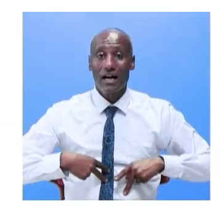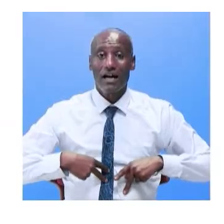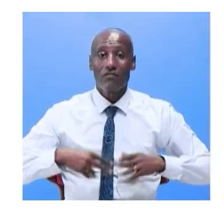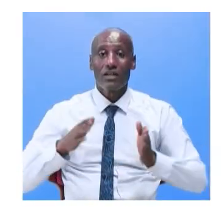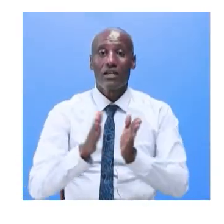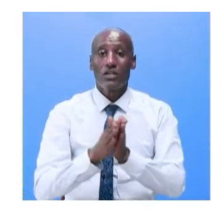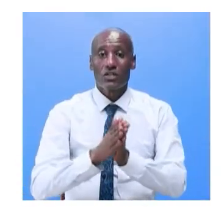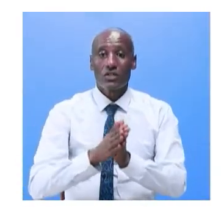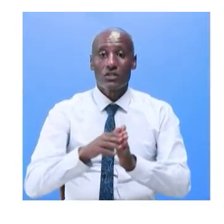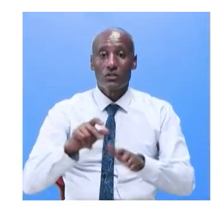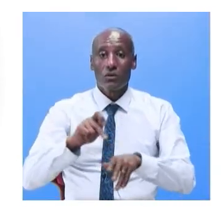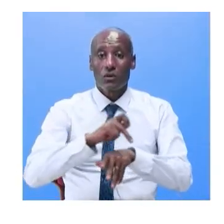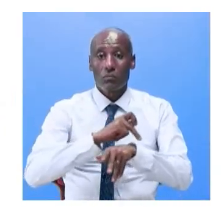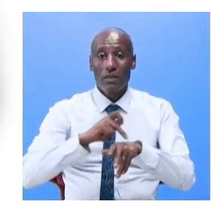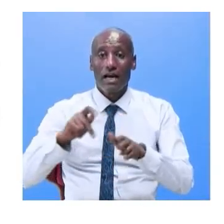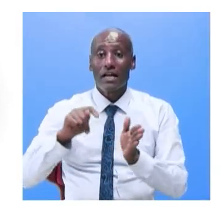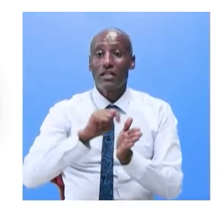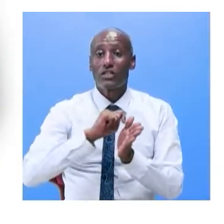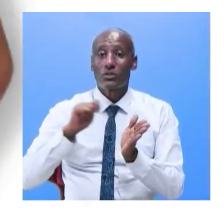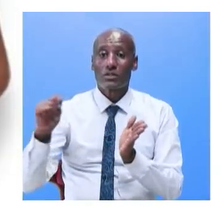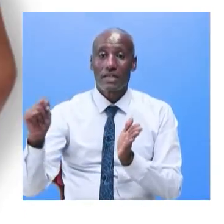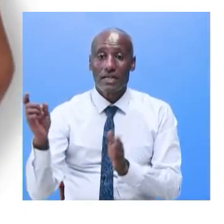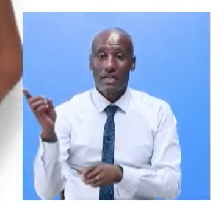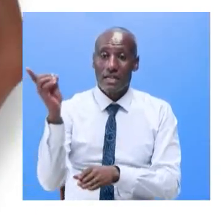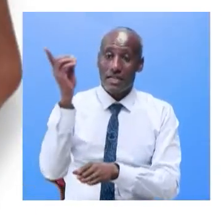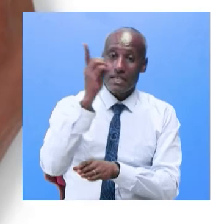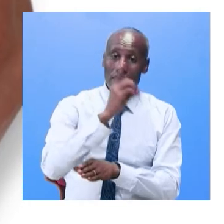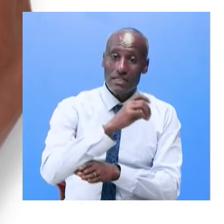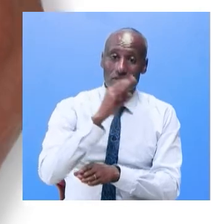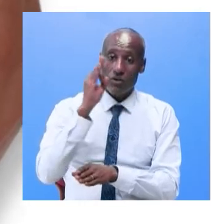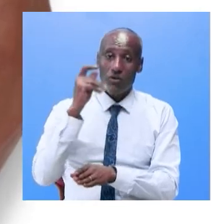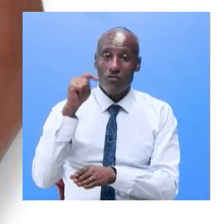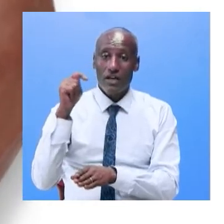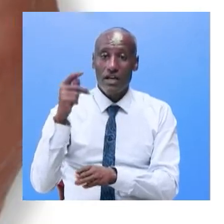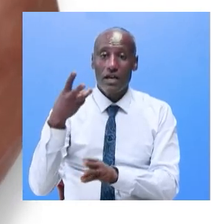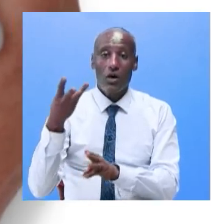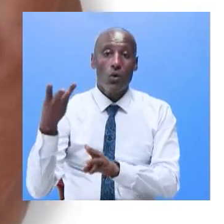the week. Days of the week.